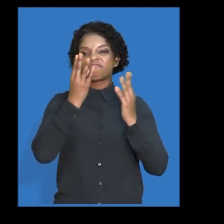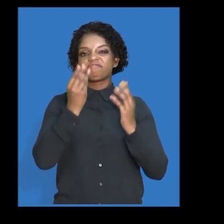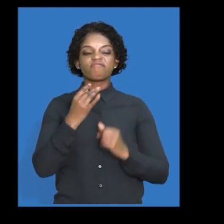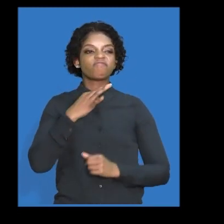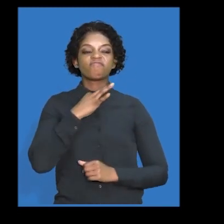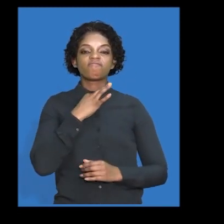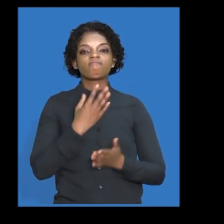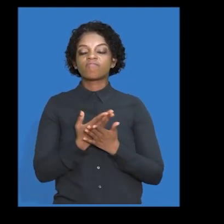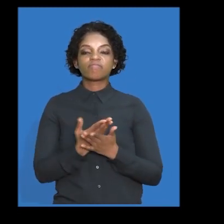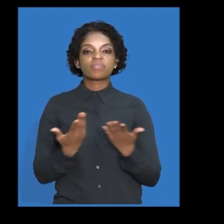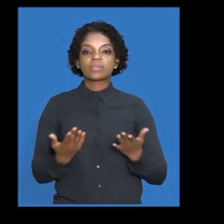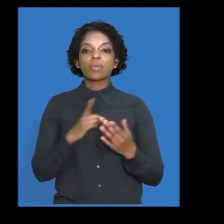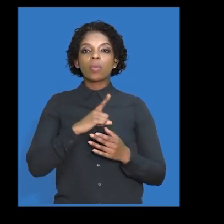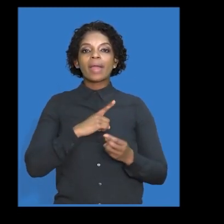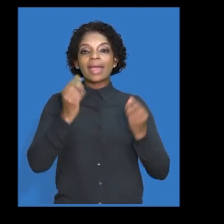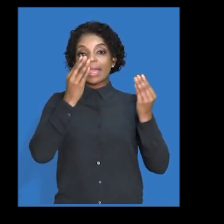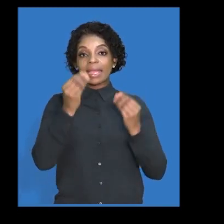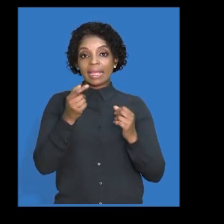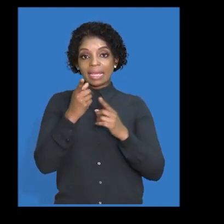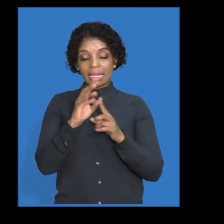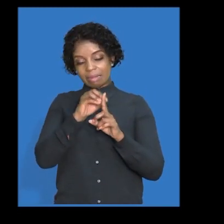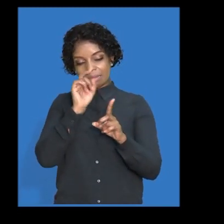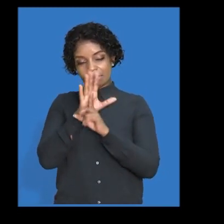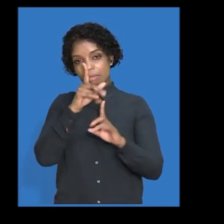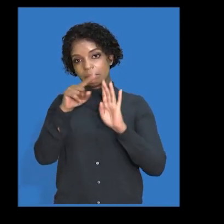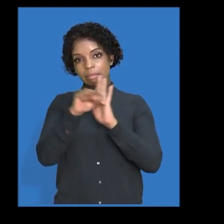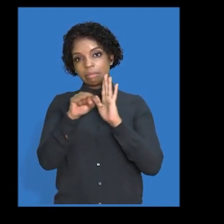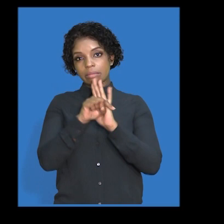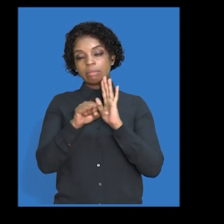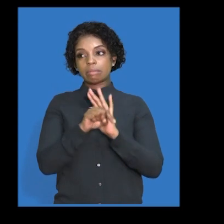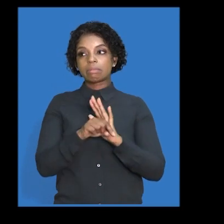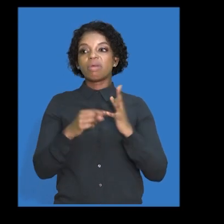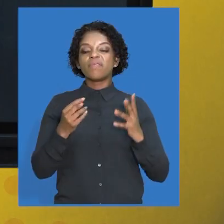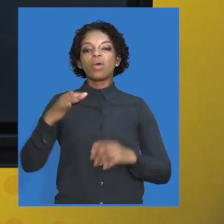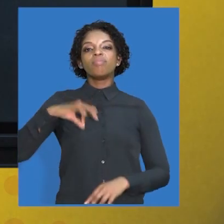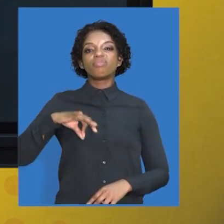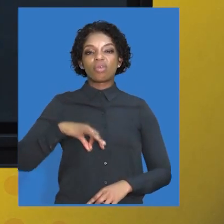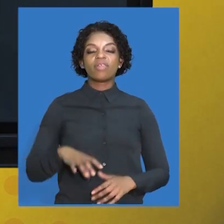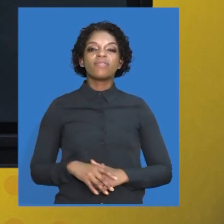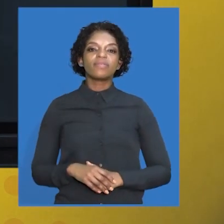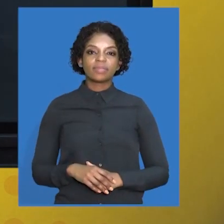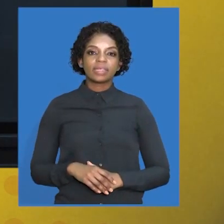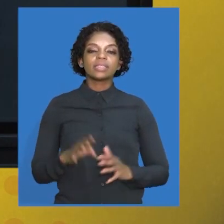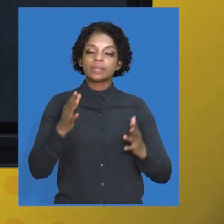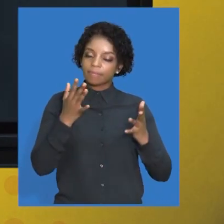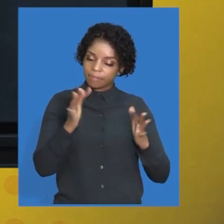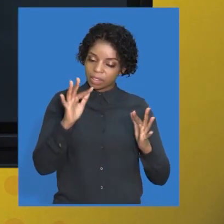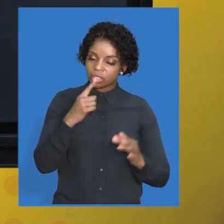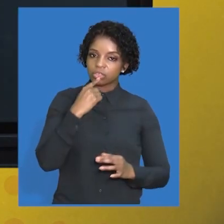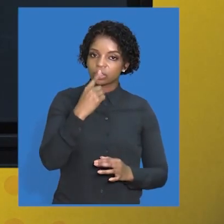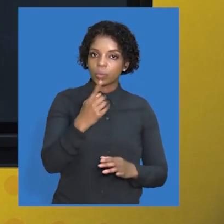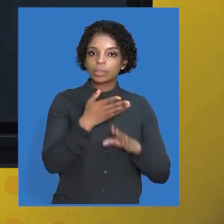impact negatively on profits, which I've already mentioned earlier. So we're going to be losing out on that